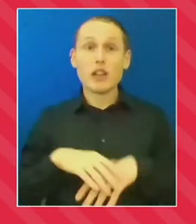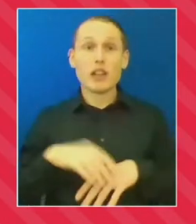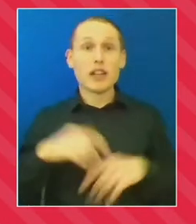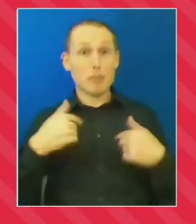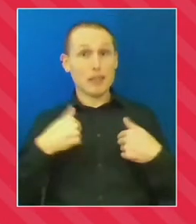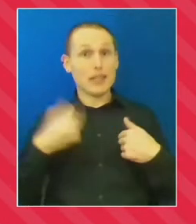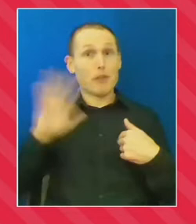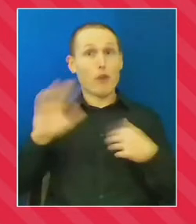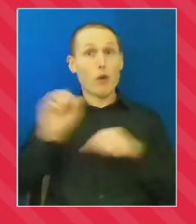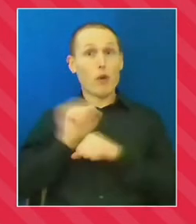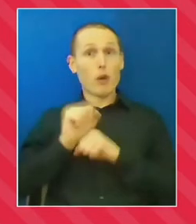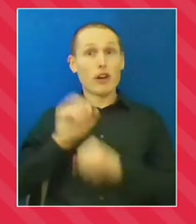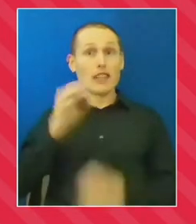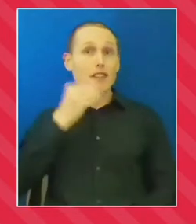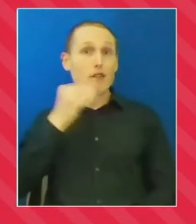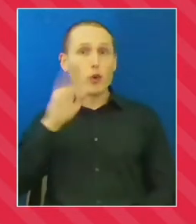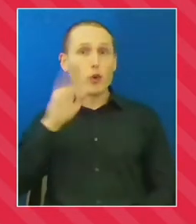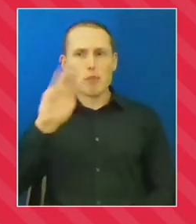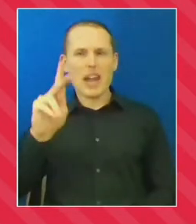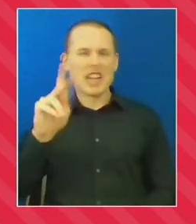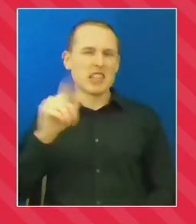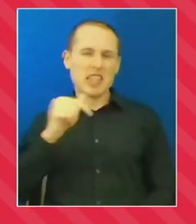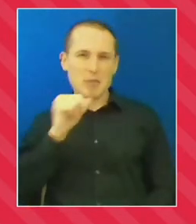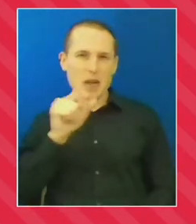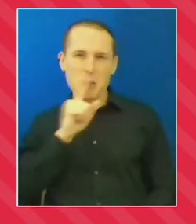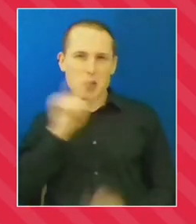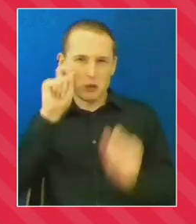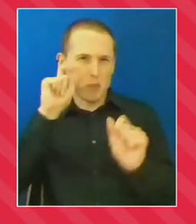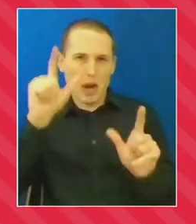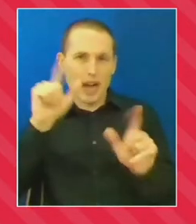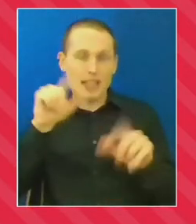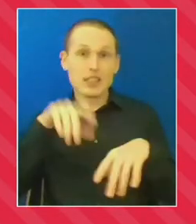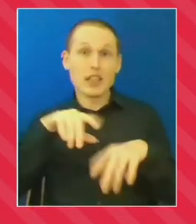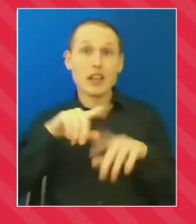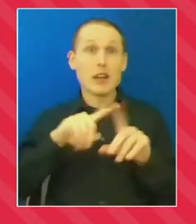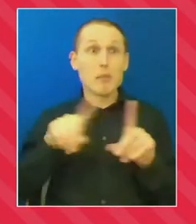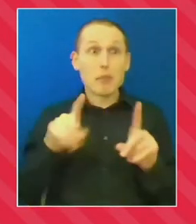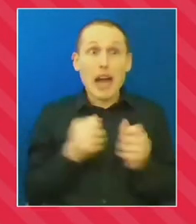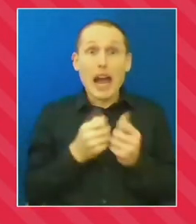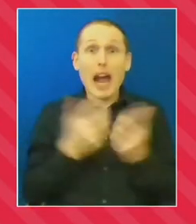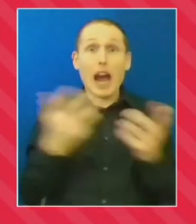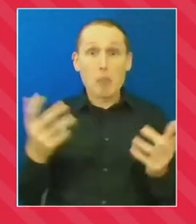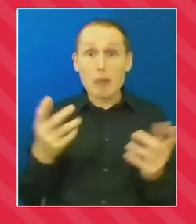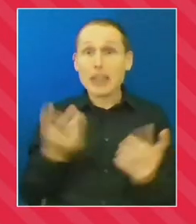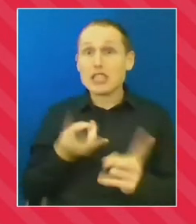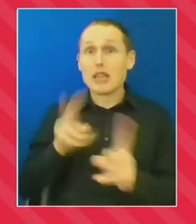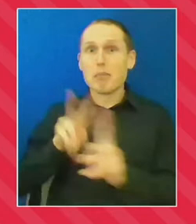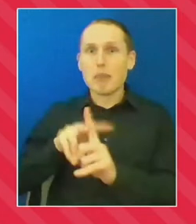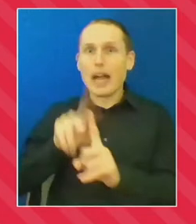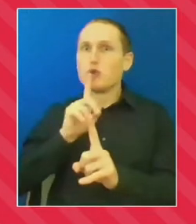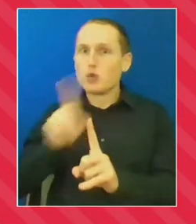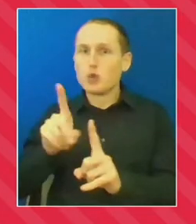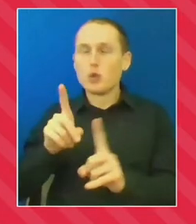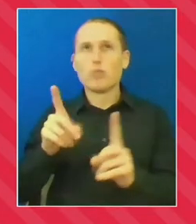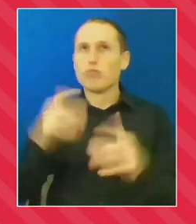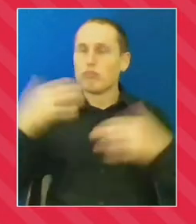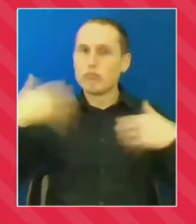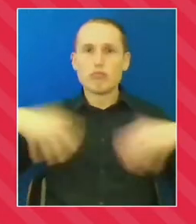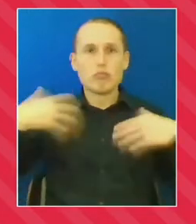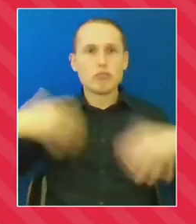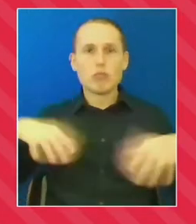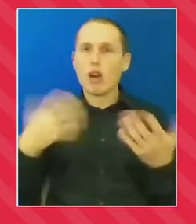shouldn't surprise yeah. me. But the extent to which mm-hmm. it was true mm-hmm. was, it just really underscored yeah.